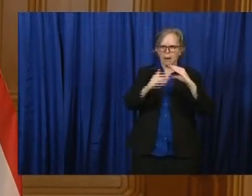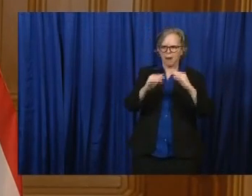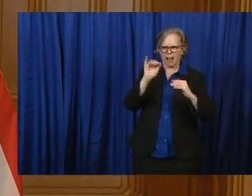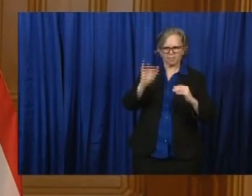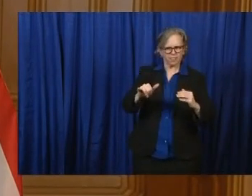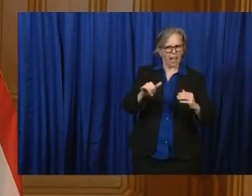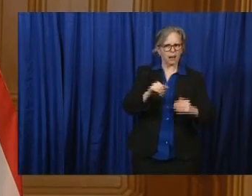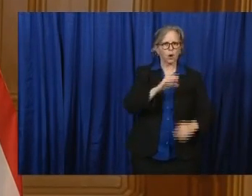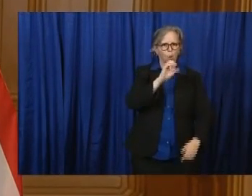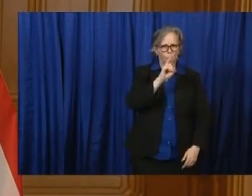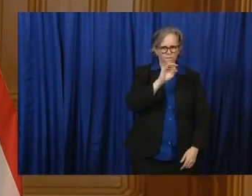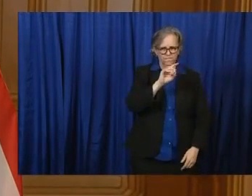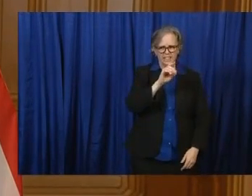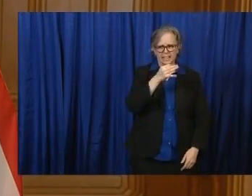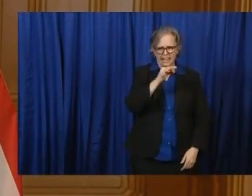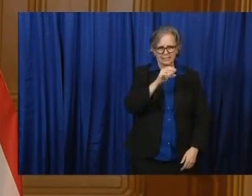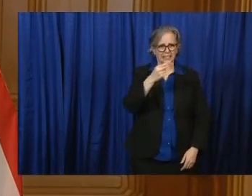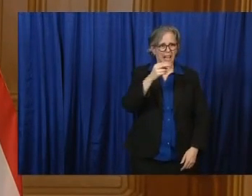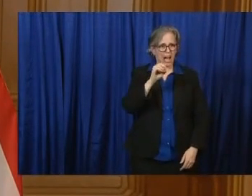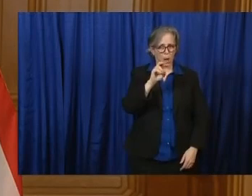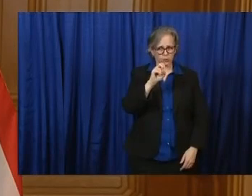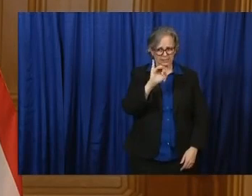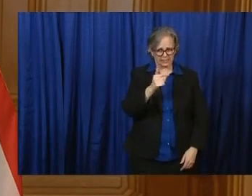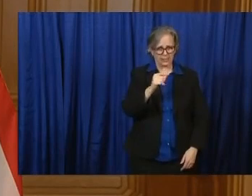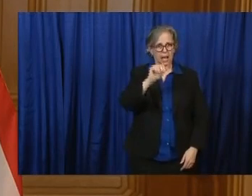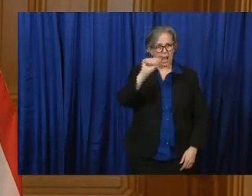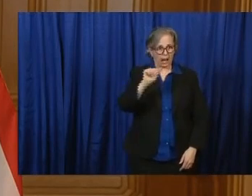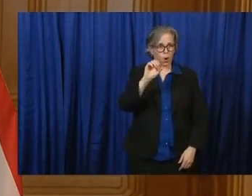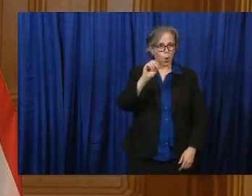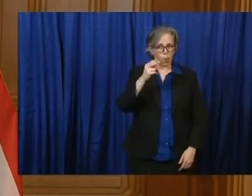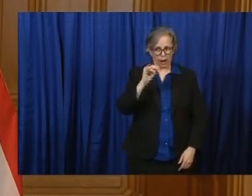that is the right address, COVID-19